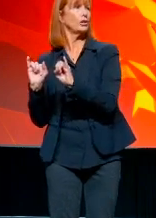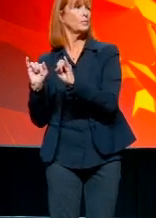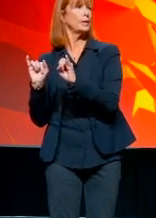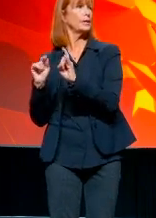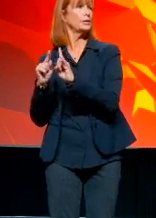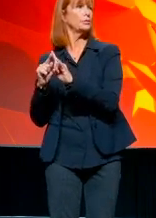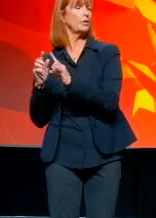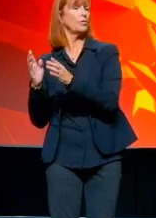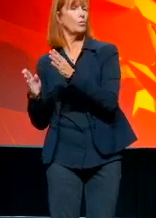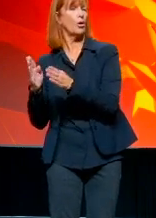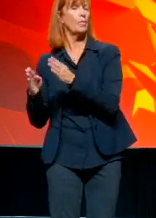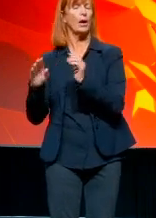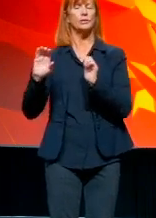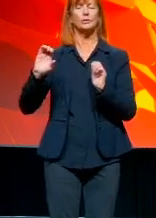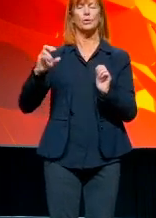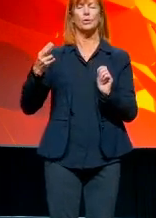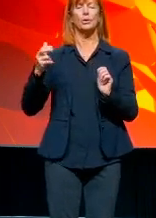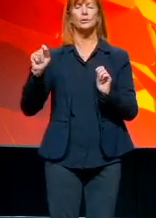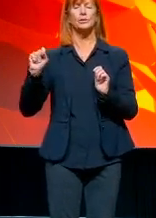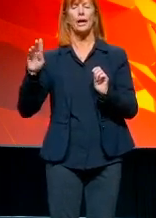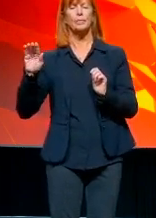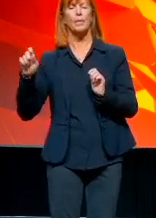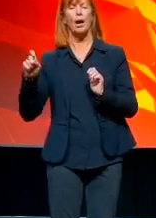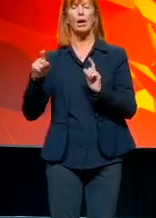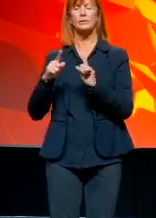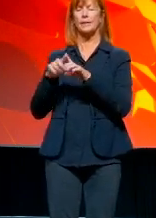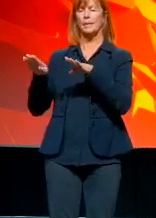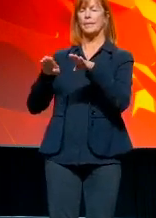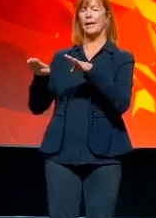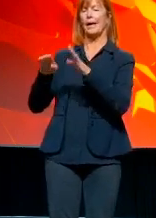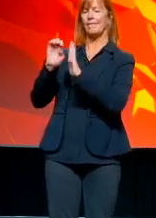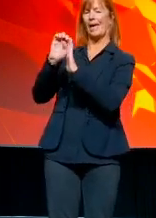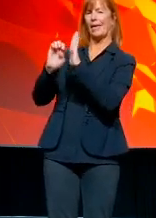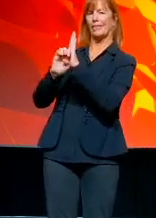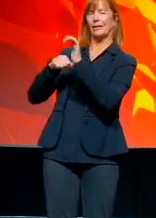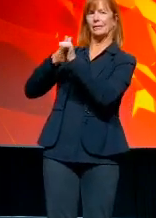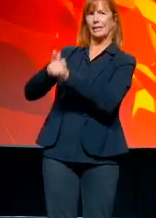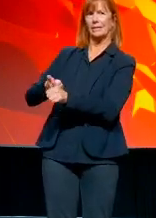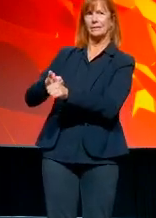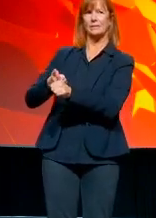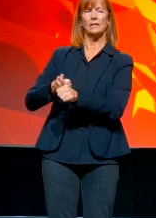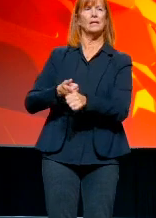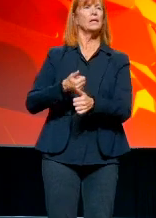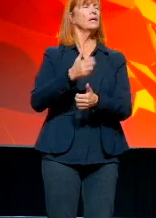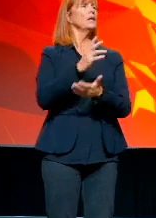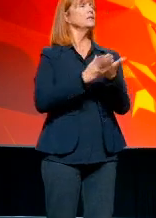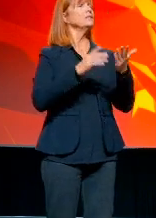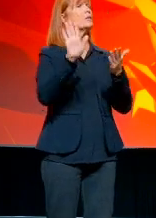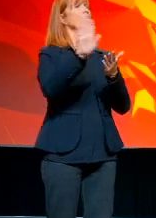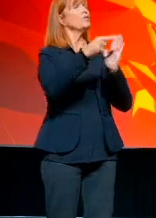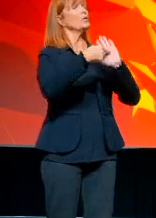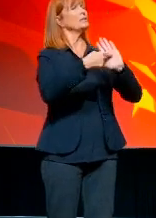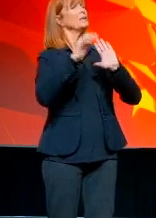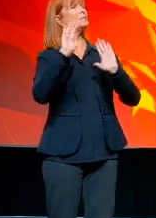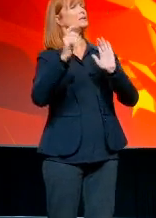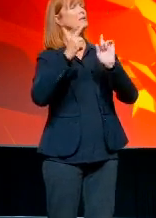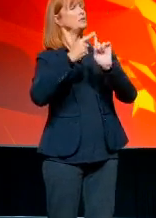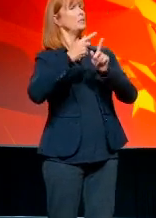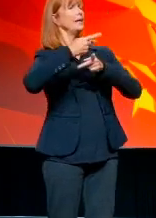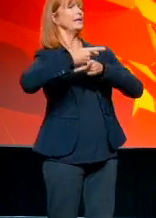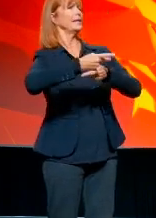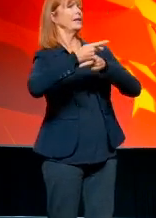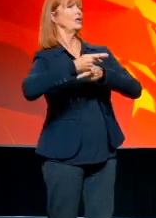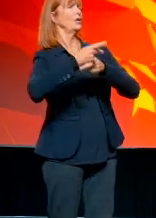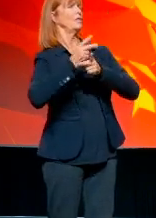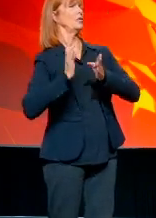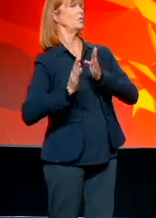or chatbots even, behave ethically. And a lot of your examples seem to be caregiver robots. So I was wondering,